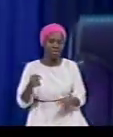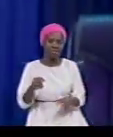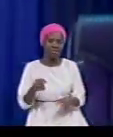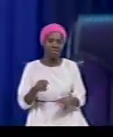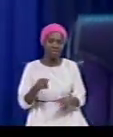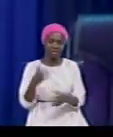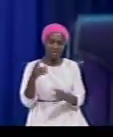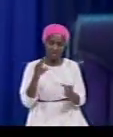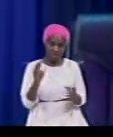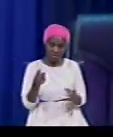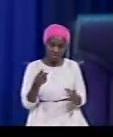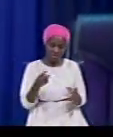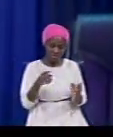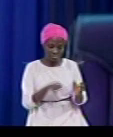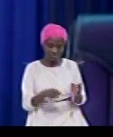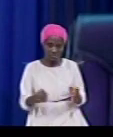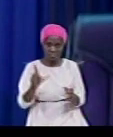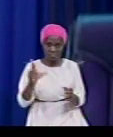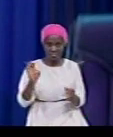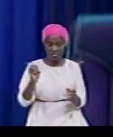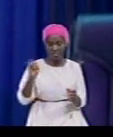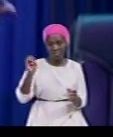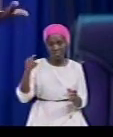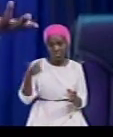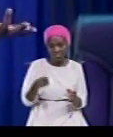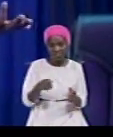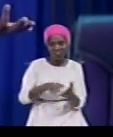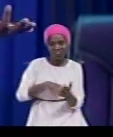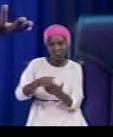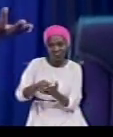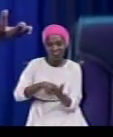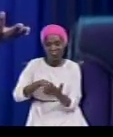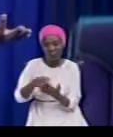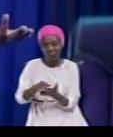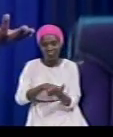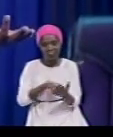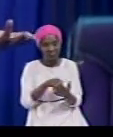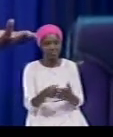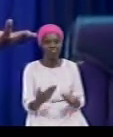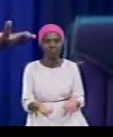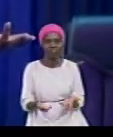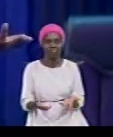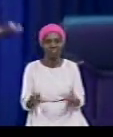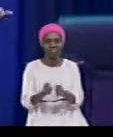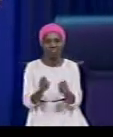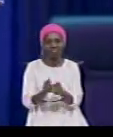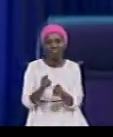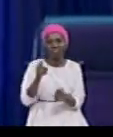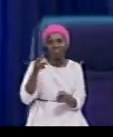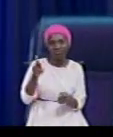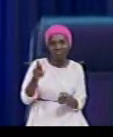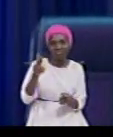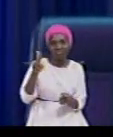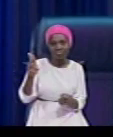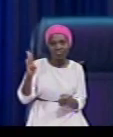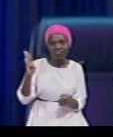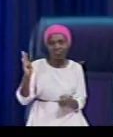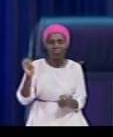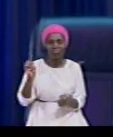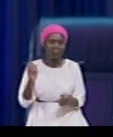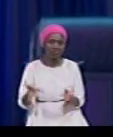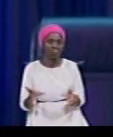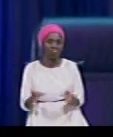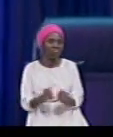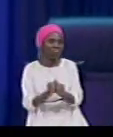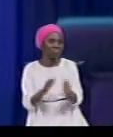boneless leg around wood, because it was just like that. Flesh without any